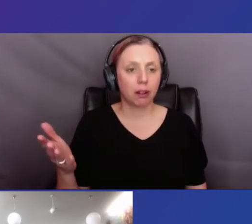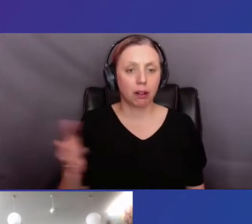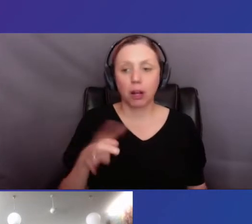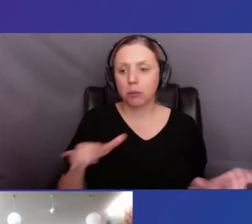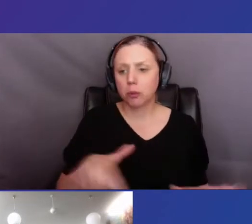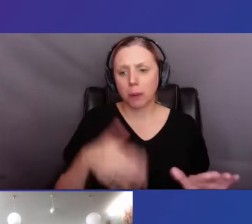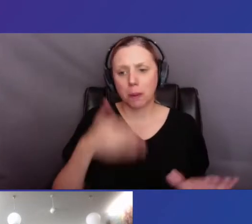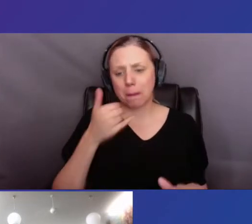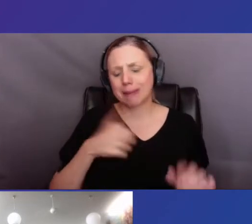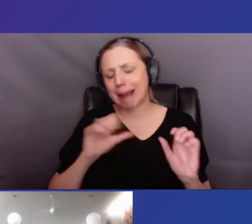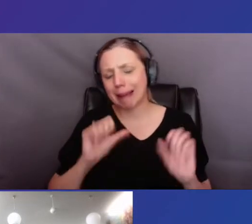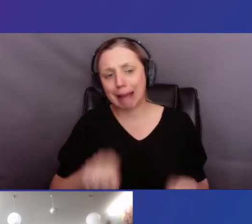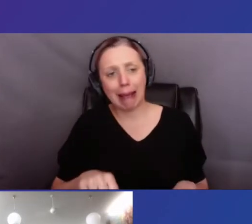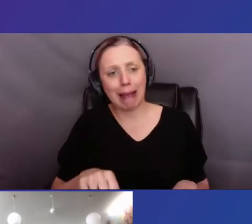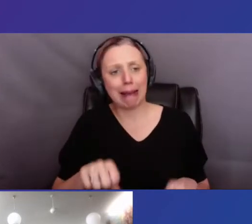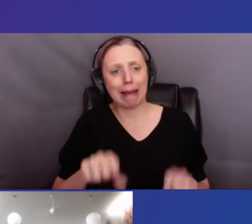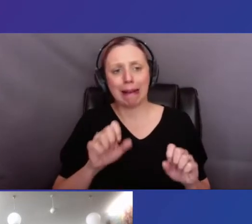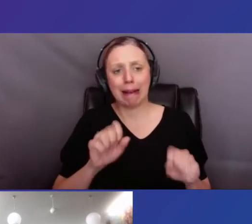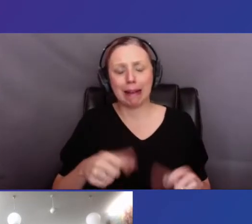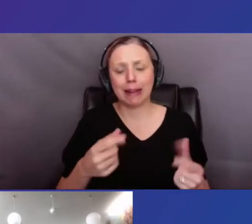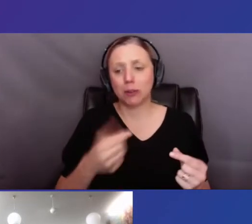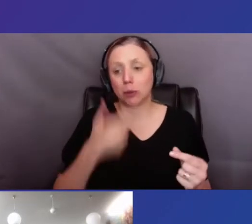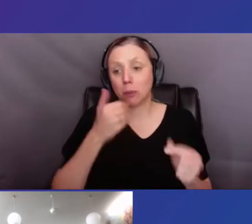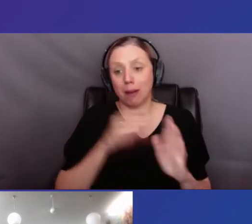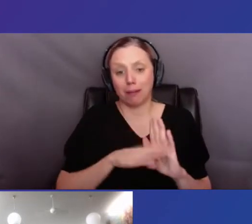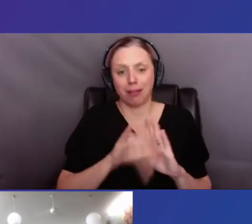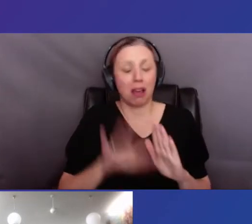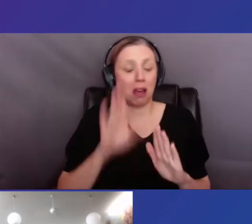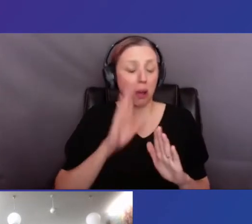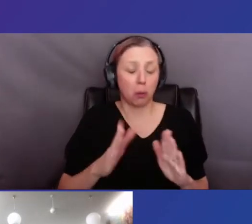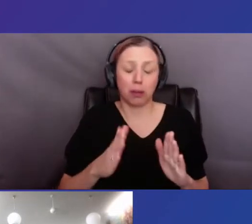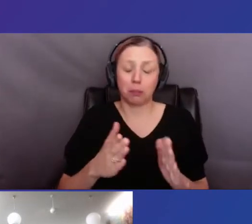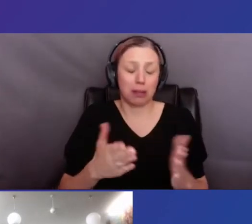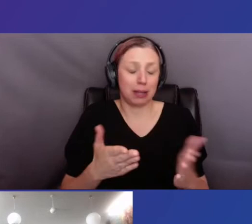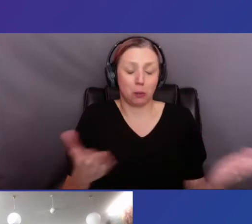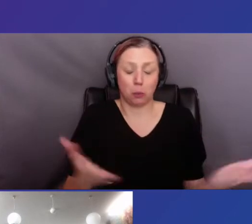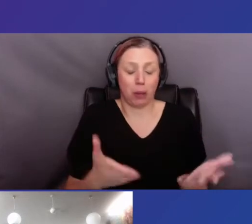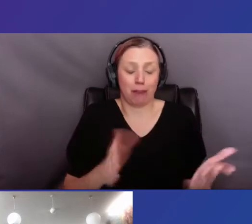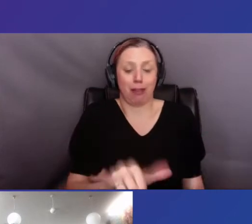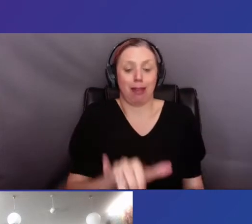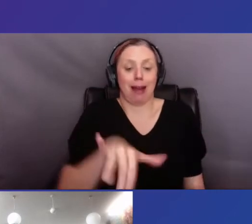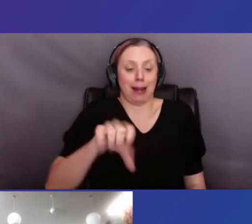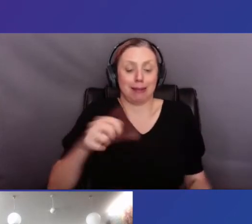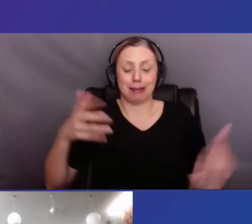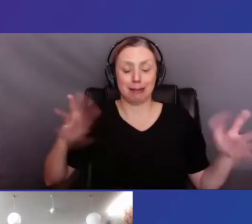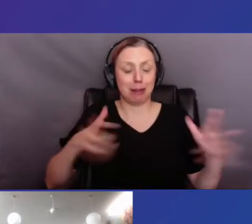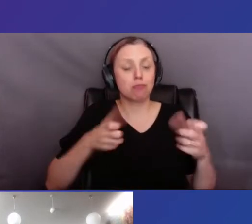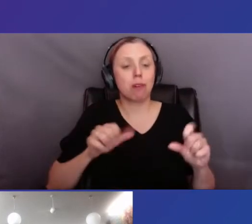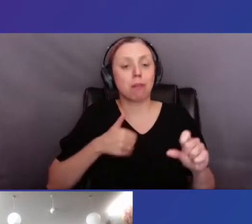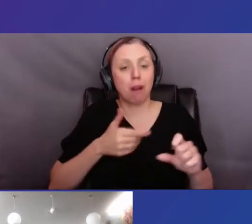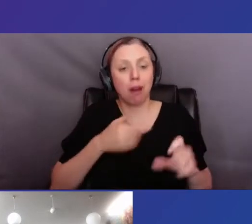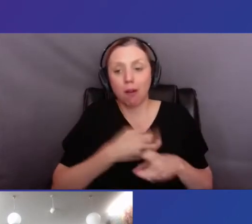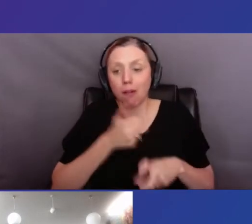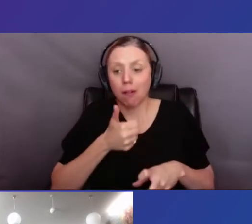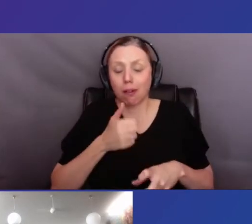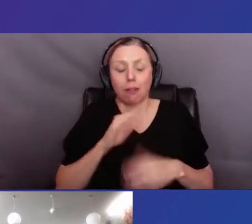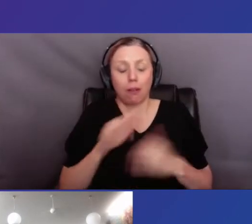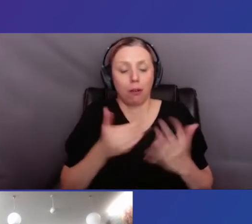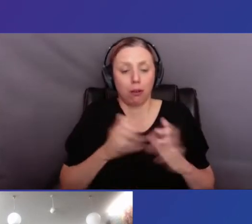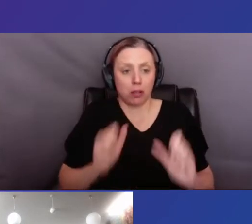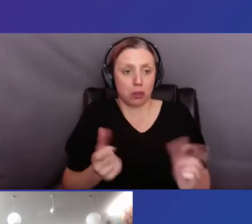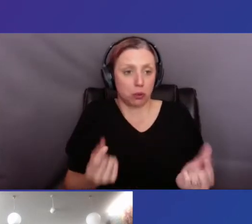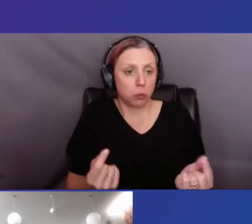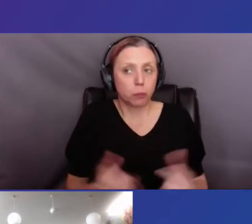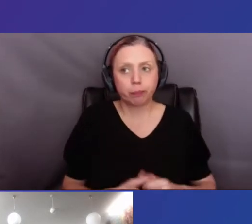can. I can't do better than this. It's going to be what it's going to be. And I'm trying my hardest, and that's all I can do. I think that trying